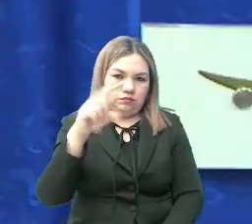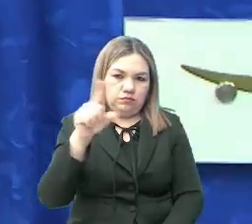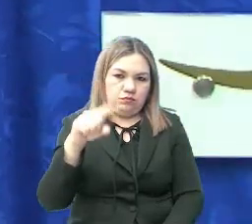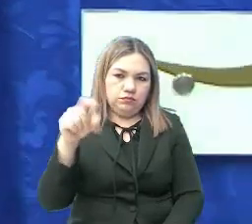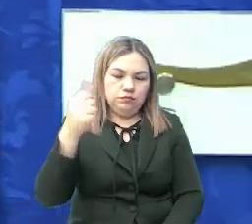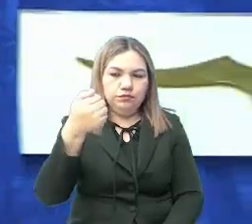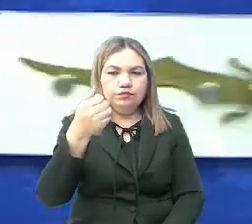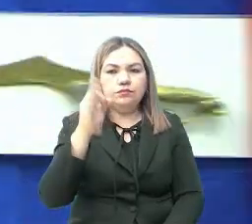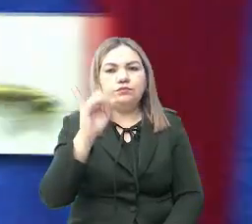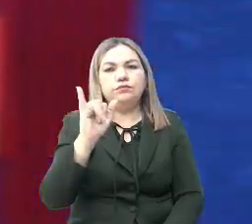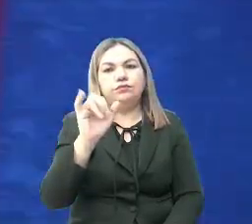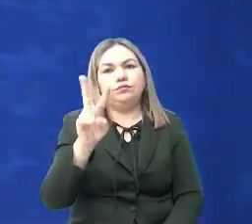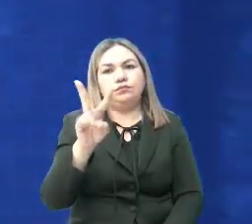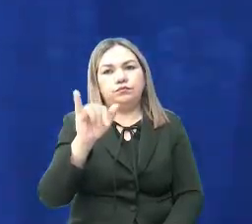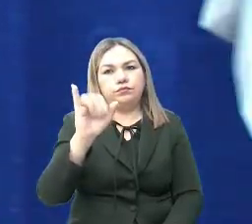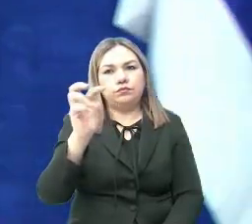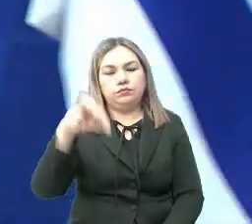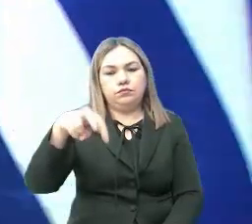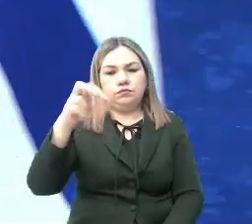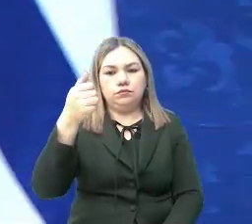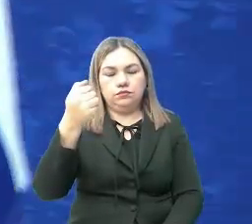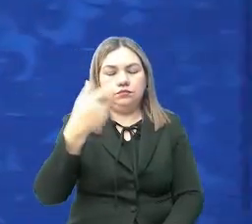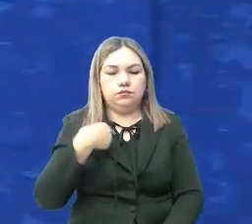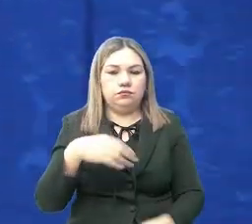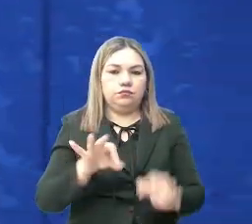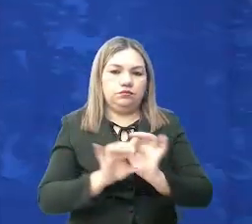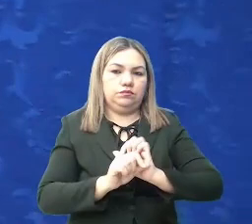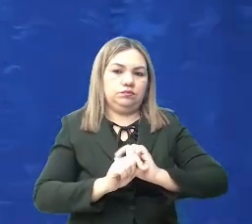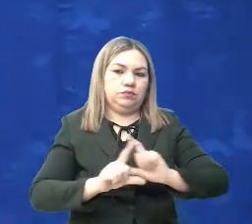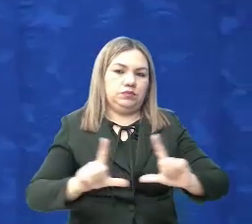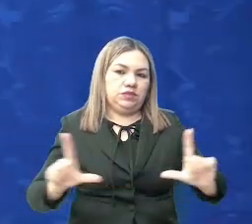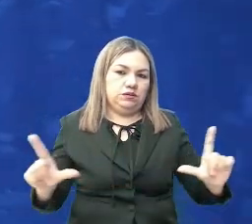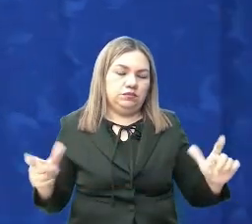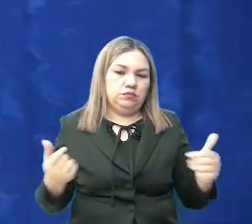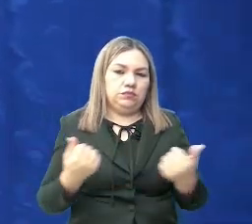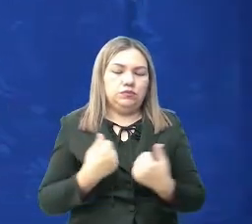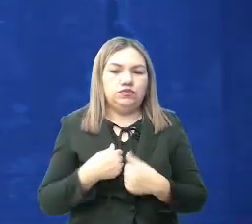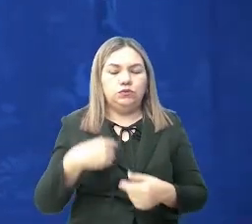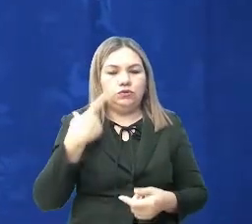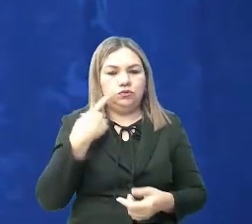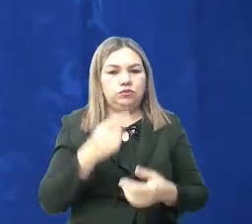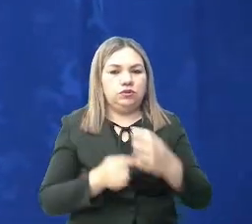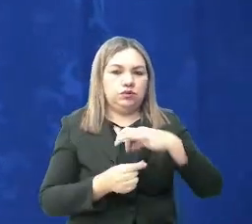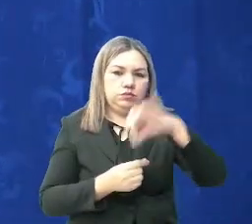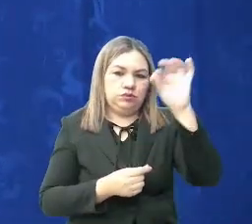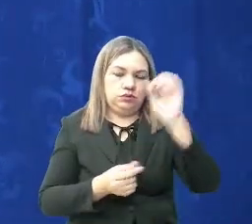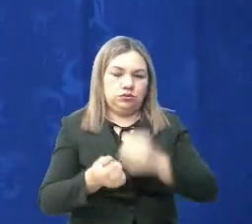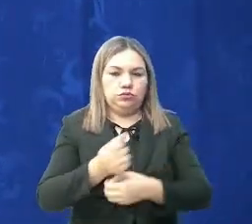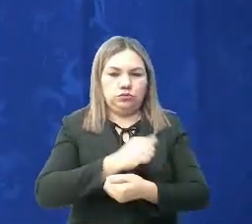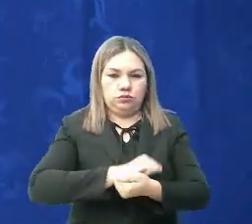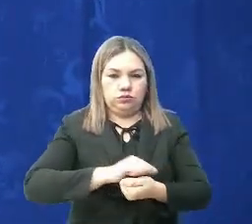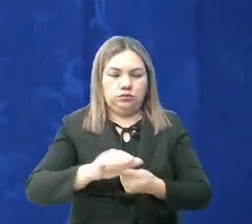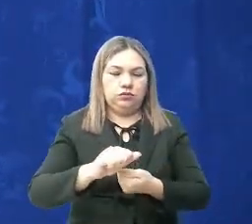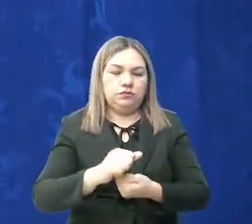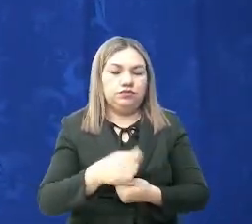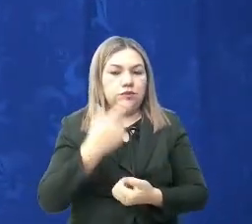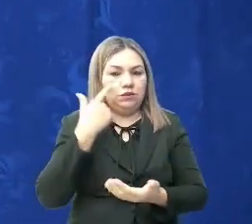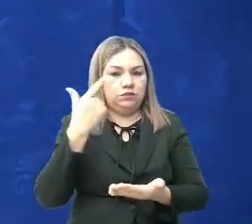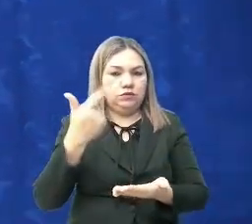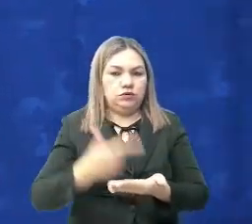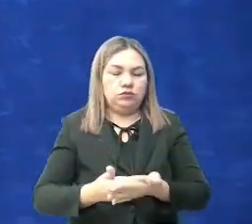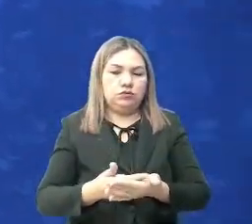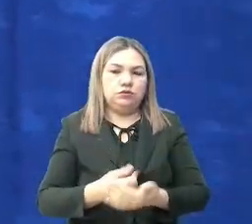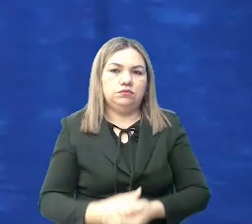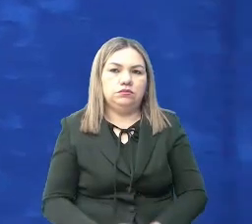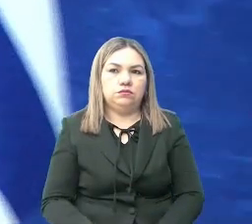sins, if you let the Lord wash you and start entering the things that's called a relationship with the Holy Spirit, it's going